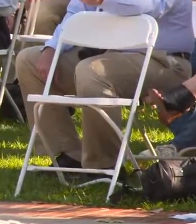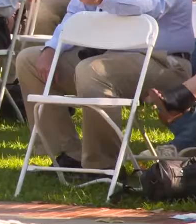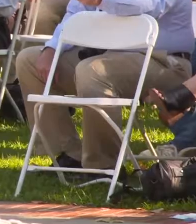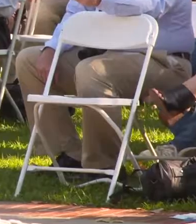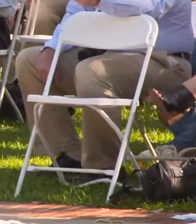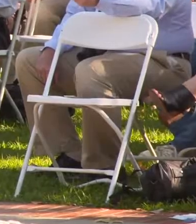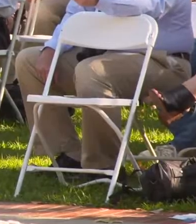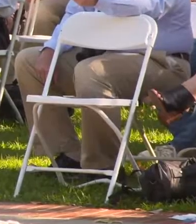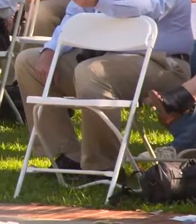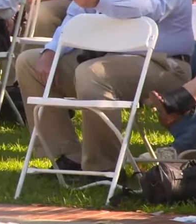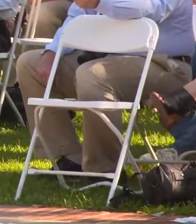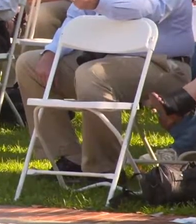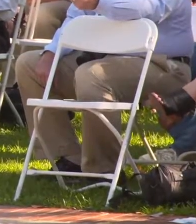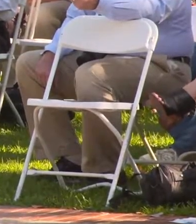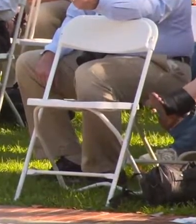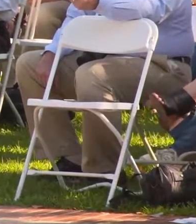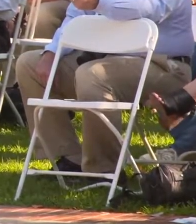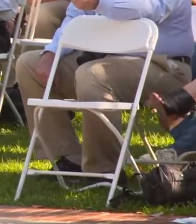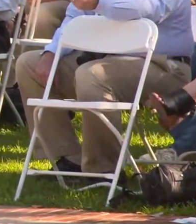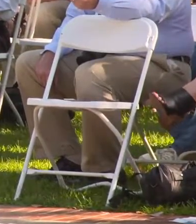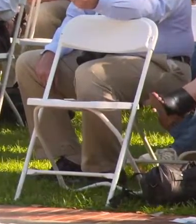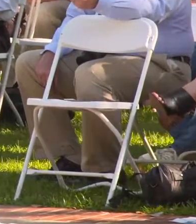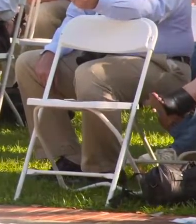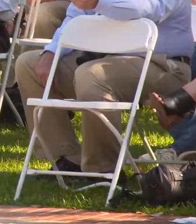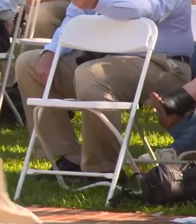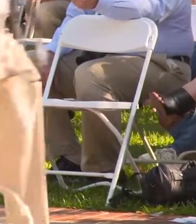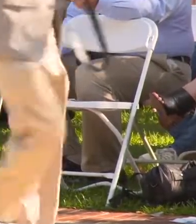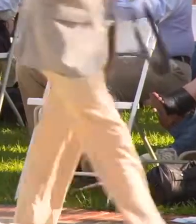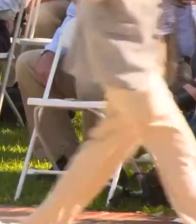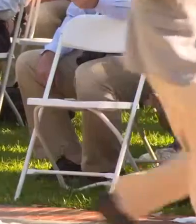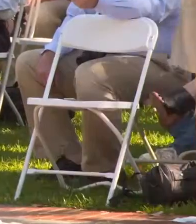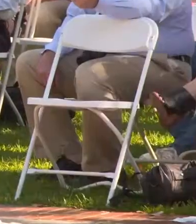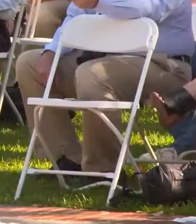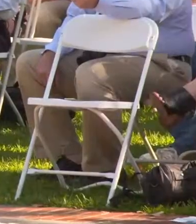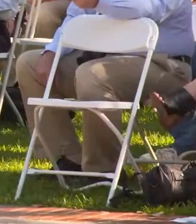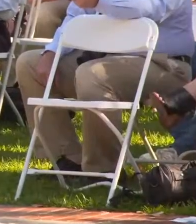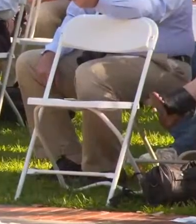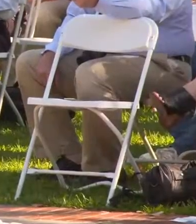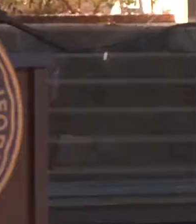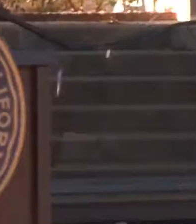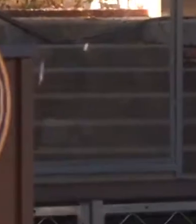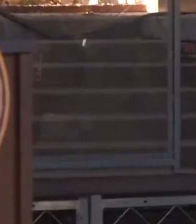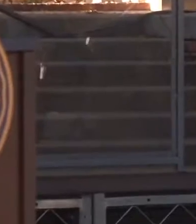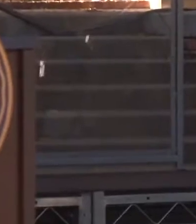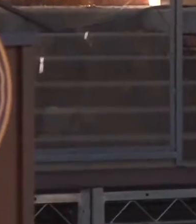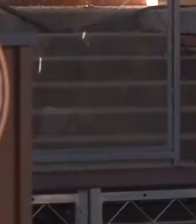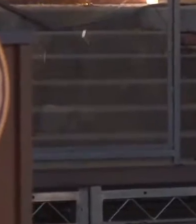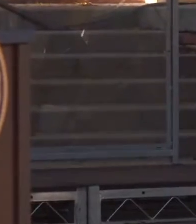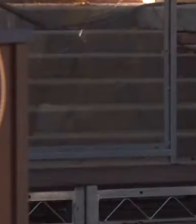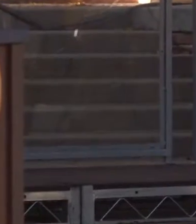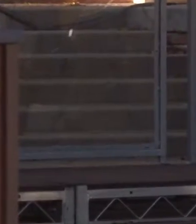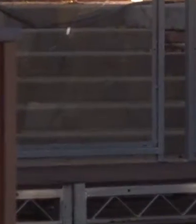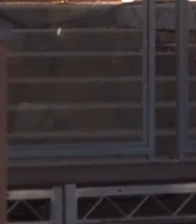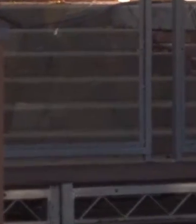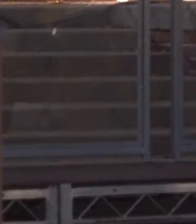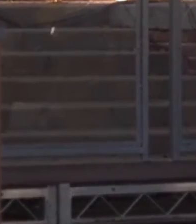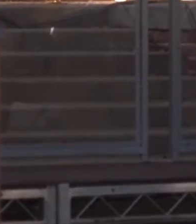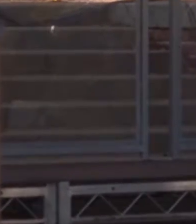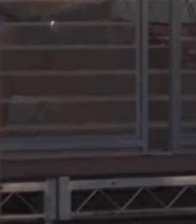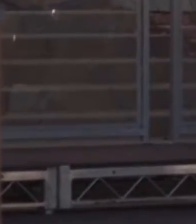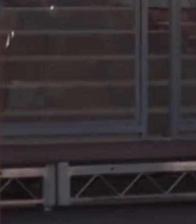It is my pleasure to introduce the Associate Dean of Undergraduate Education, Life Sciences in the College of Letters and